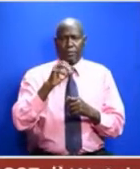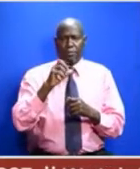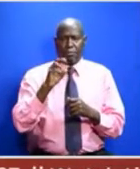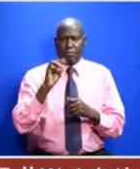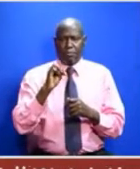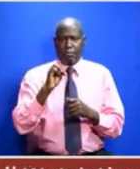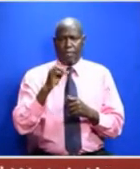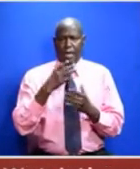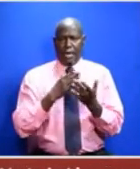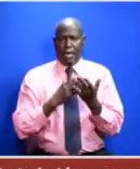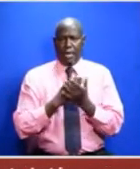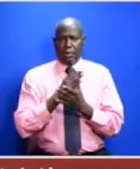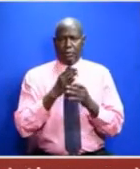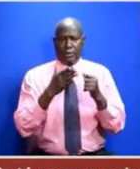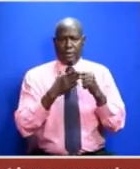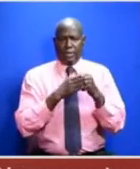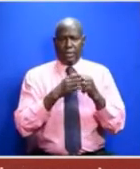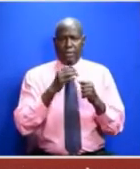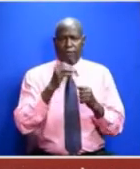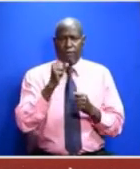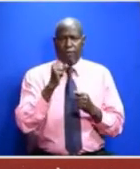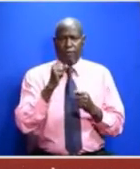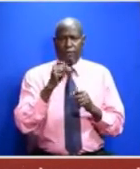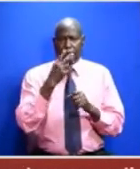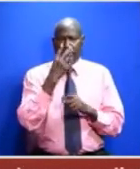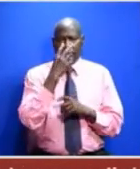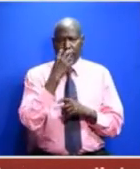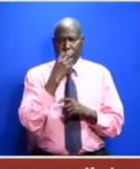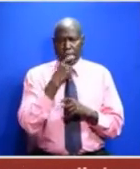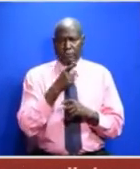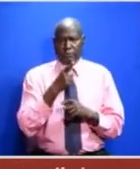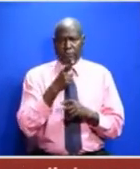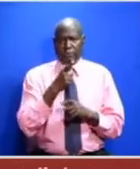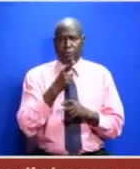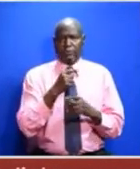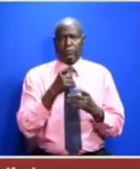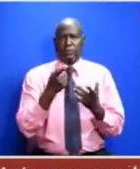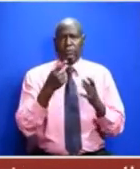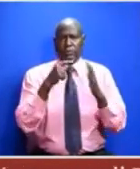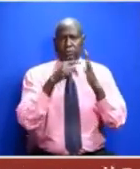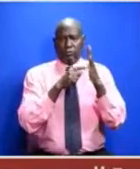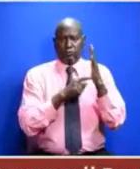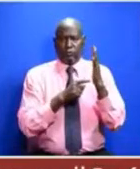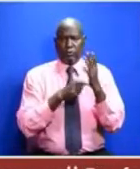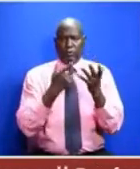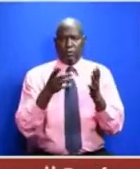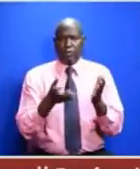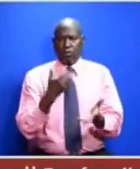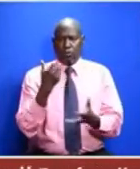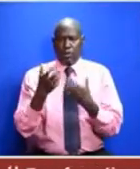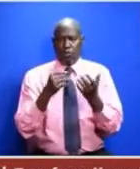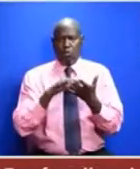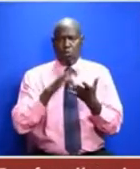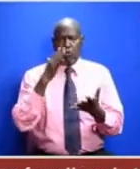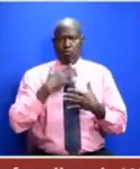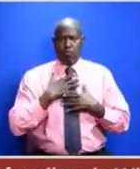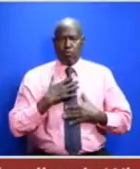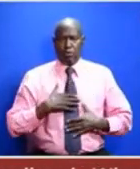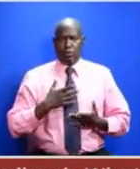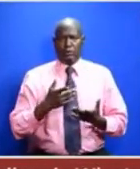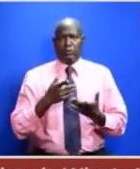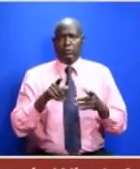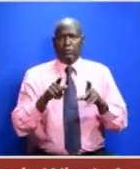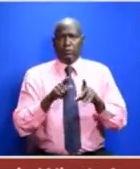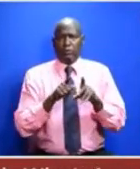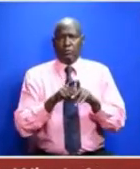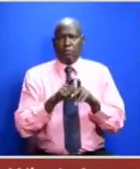detention of approximately 95 suspects. The commission recommends various actions such as exhuming more bodies, expediting the